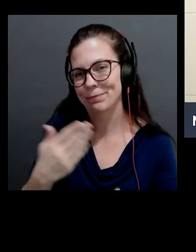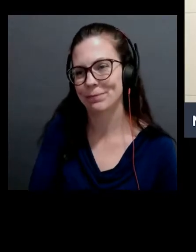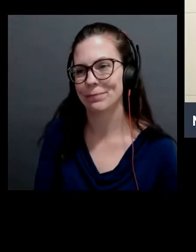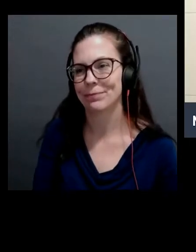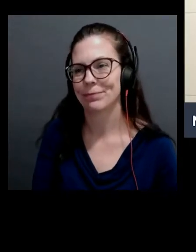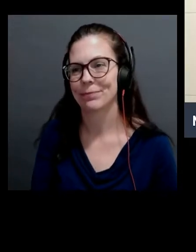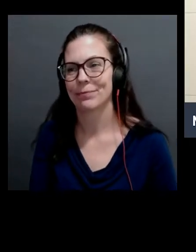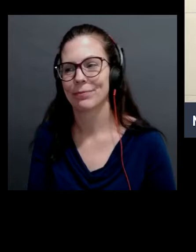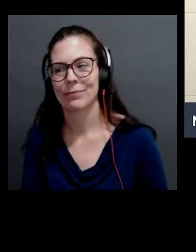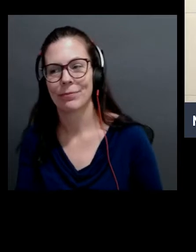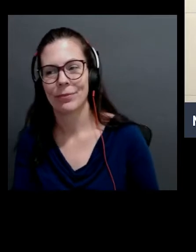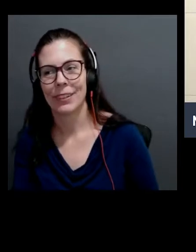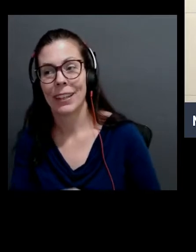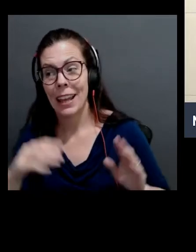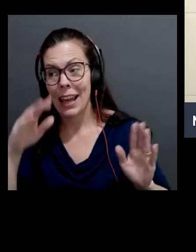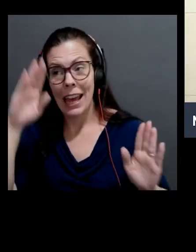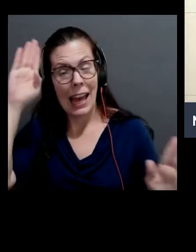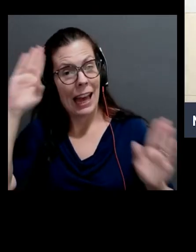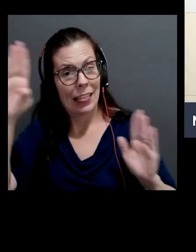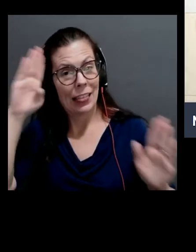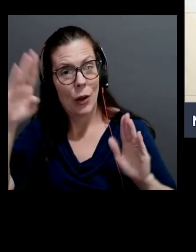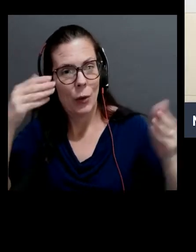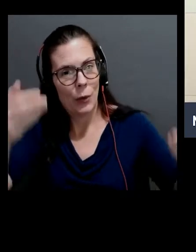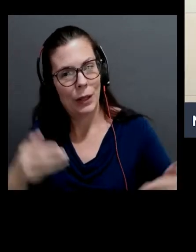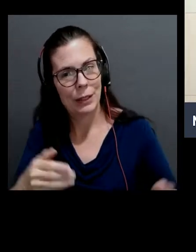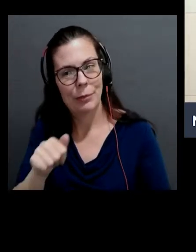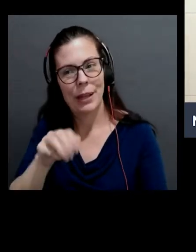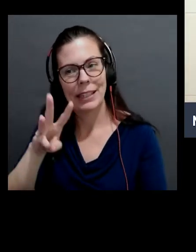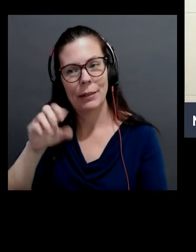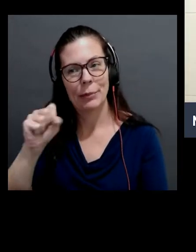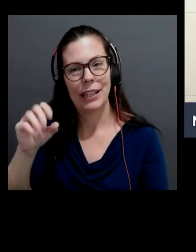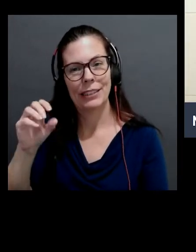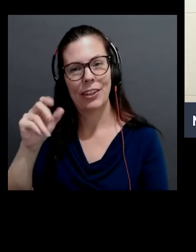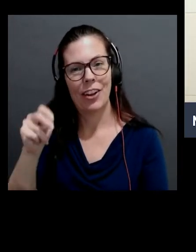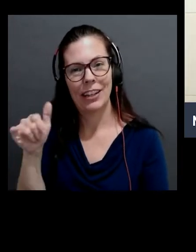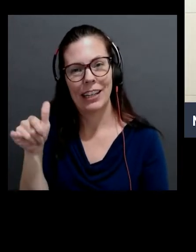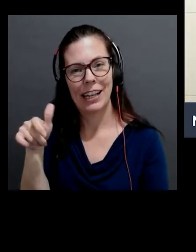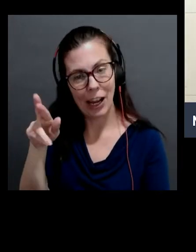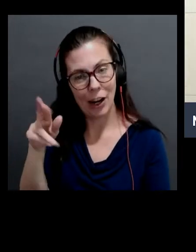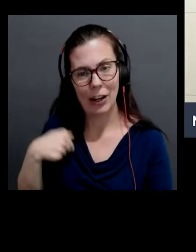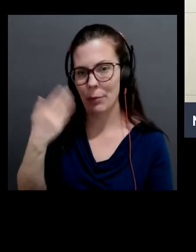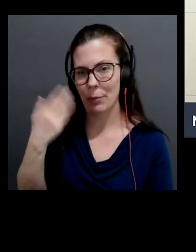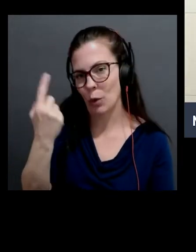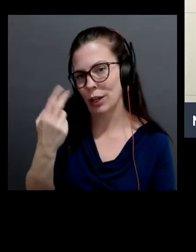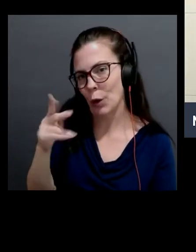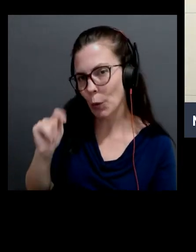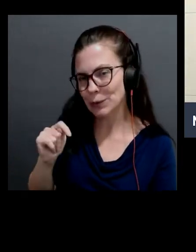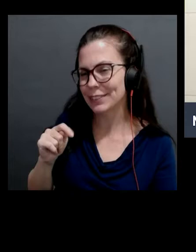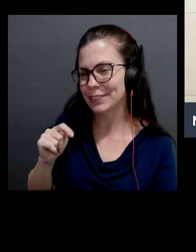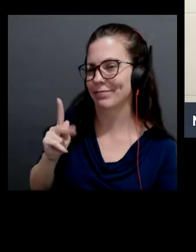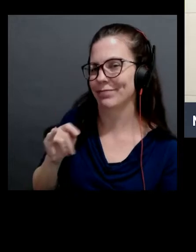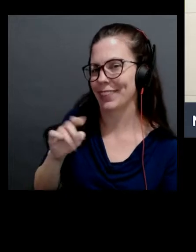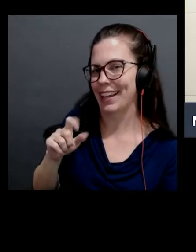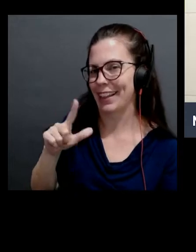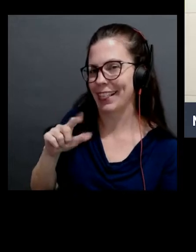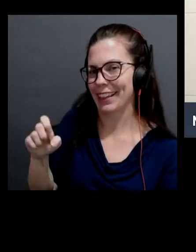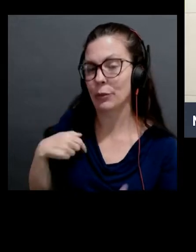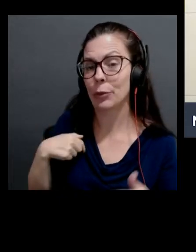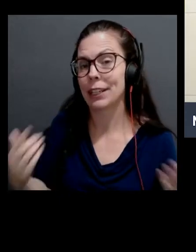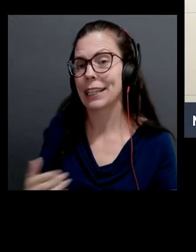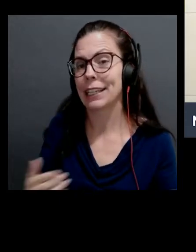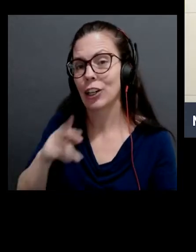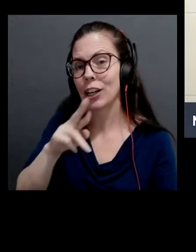Hello, everybody, and welcome to AWS On Air. I am one of your hosts, Kyle Lee, and we are here at